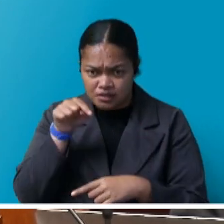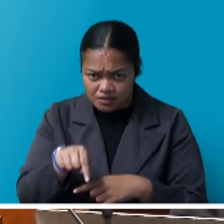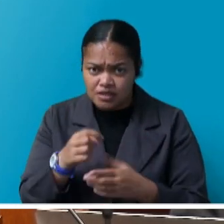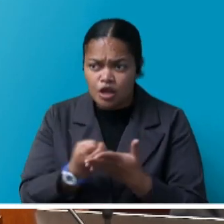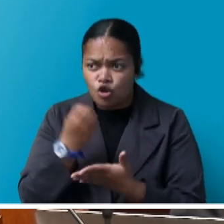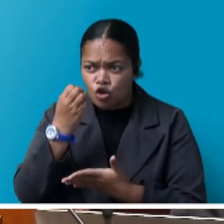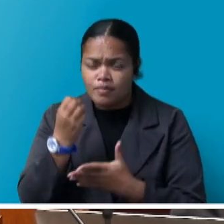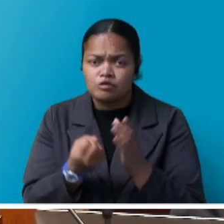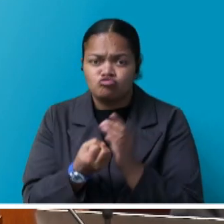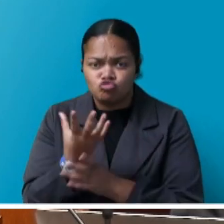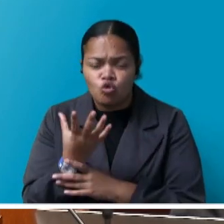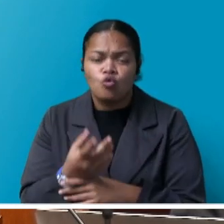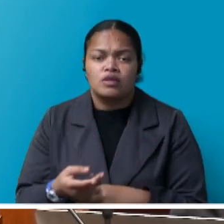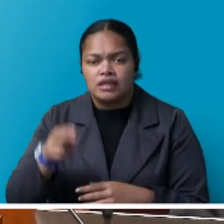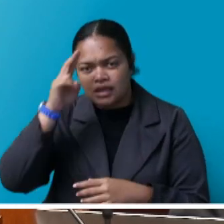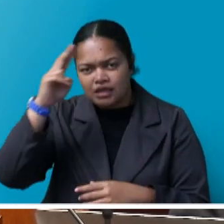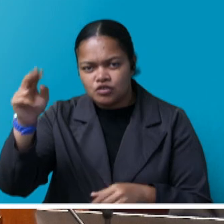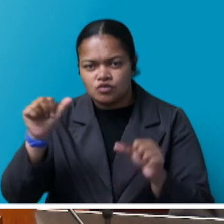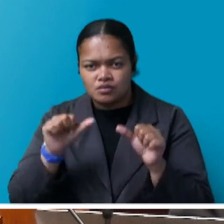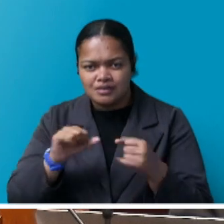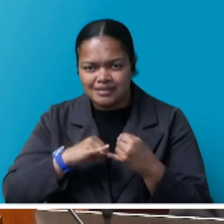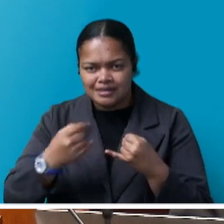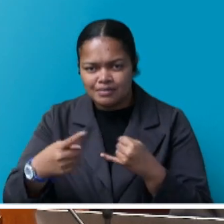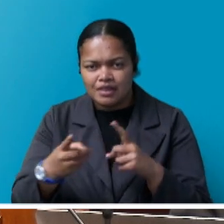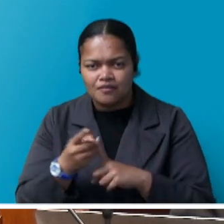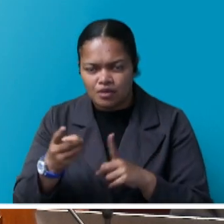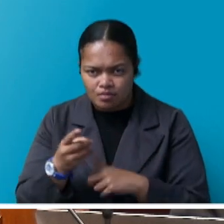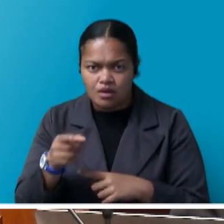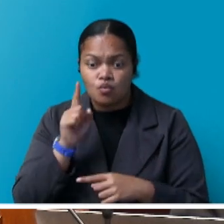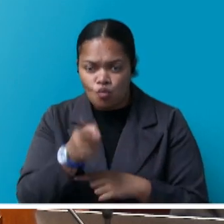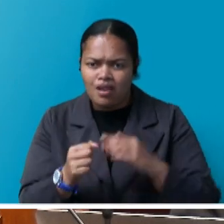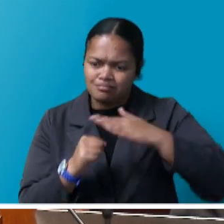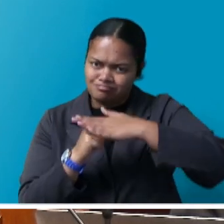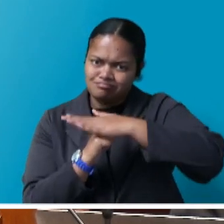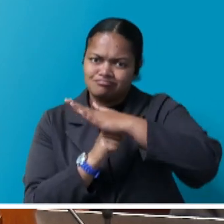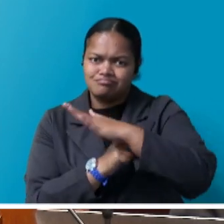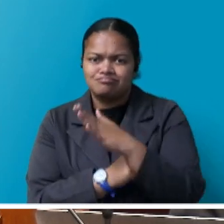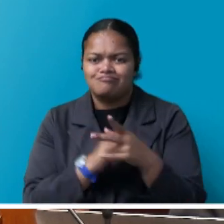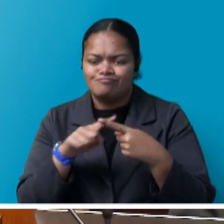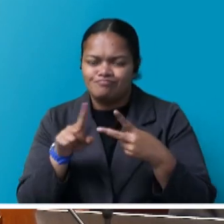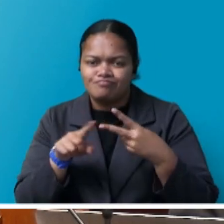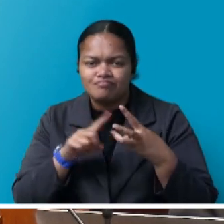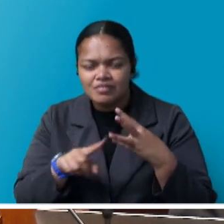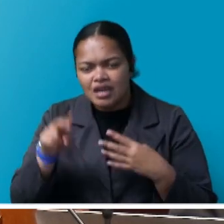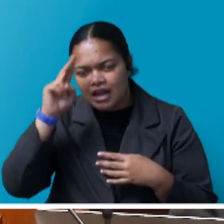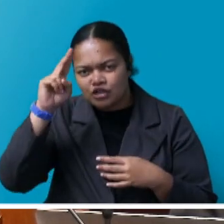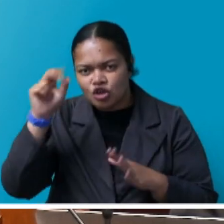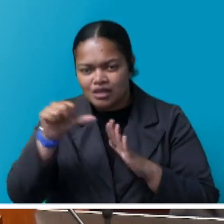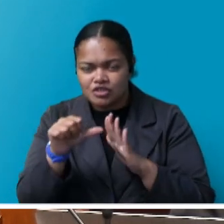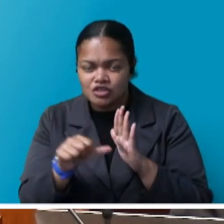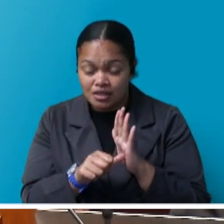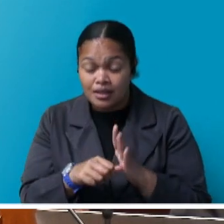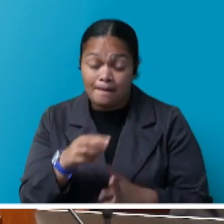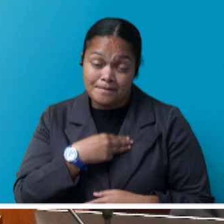growth, national security, and sustainable development as fundamental pillars of our national agenda. As Minister responsible